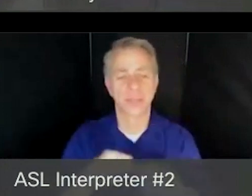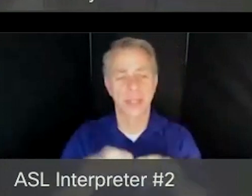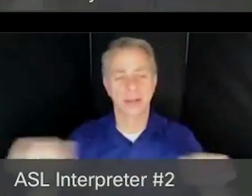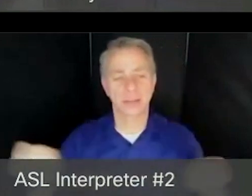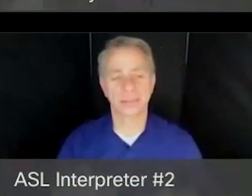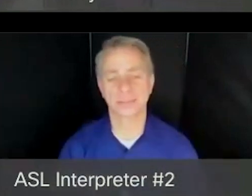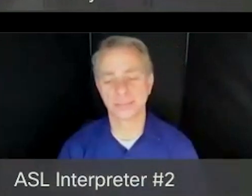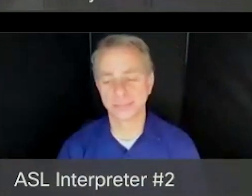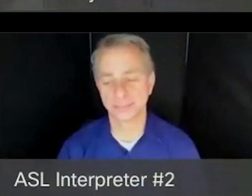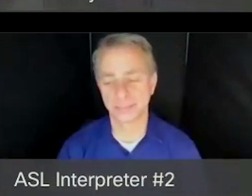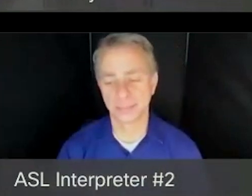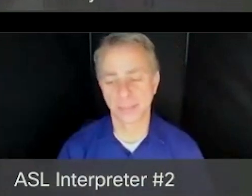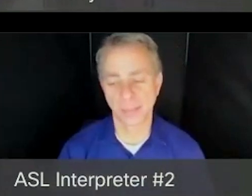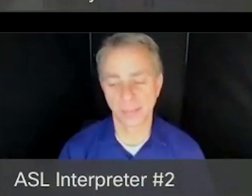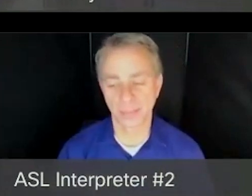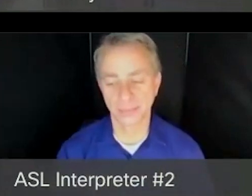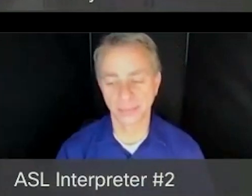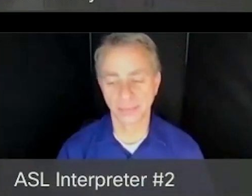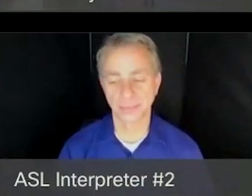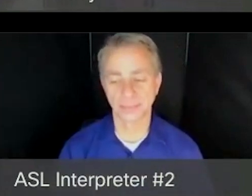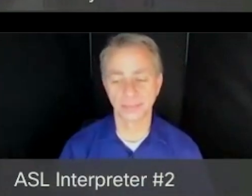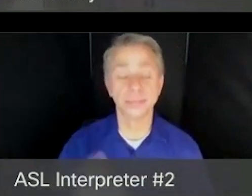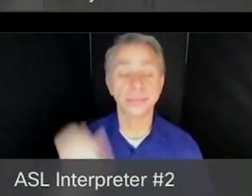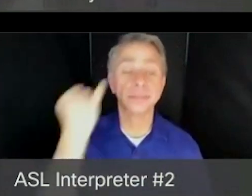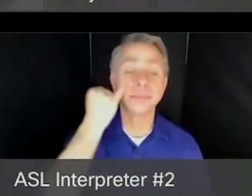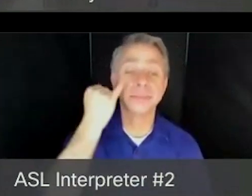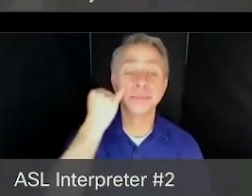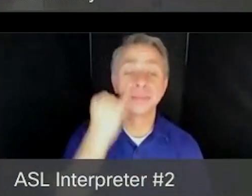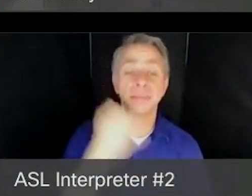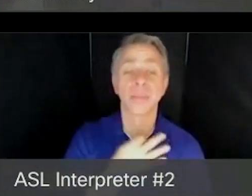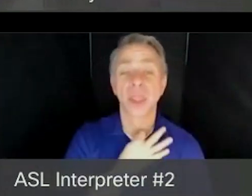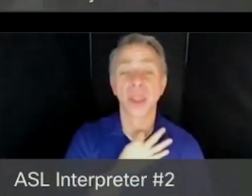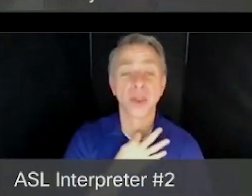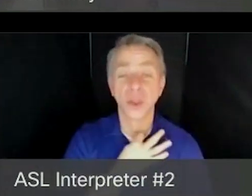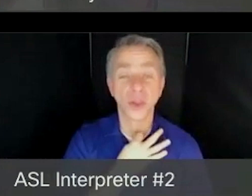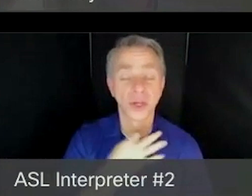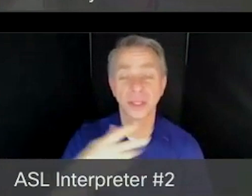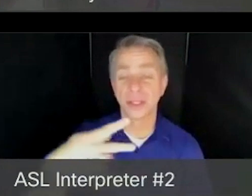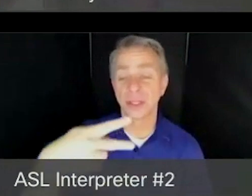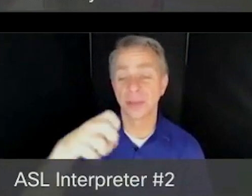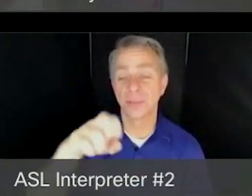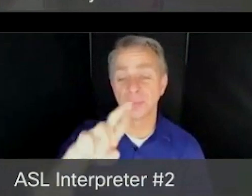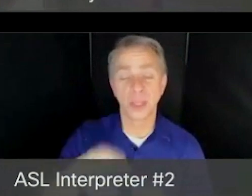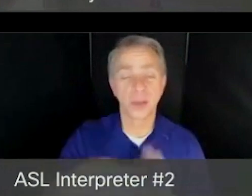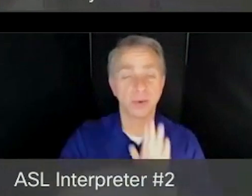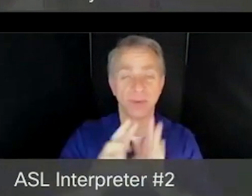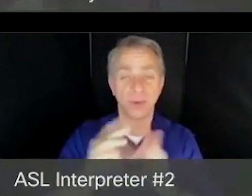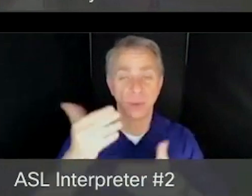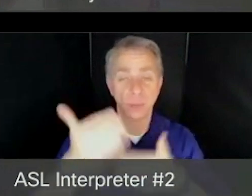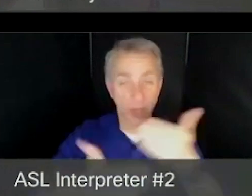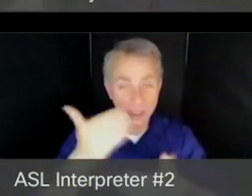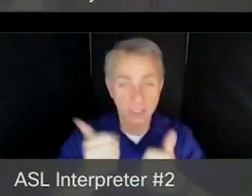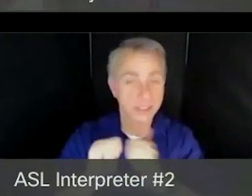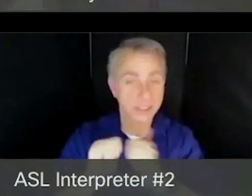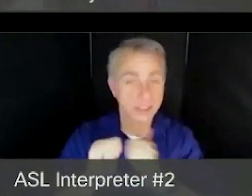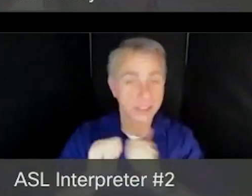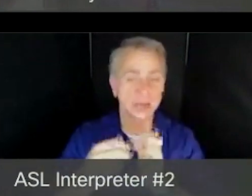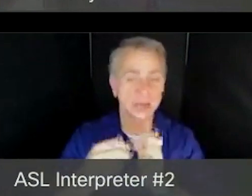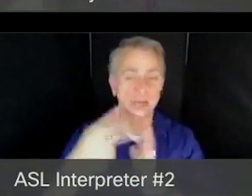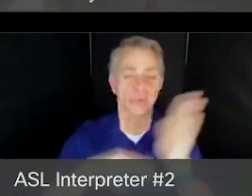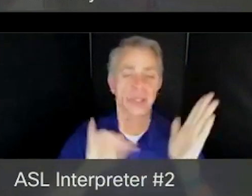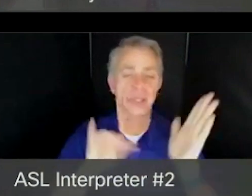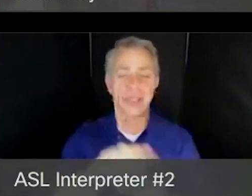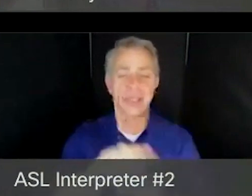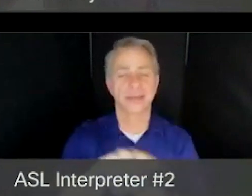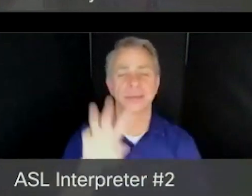If you want to know more about the peer review process, which is run by our Standards and Review Office, please go to this website.